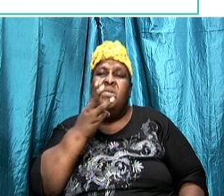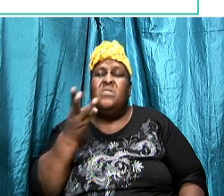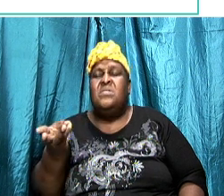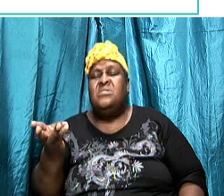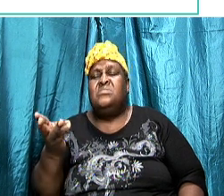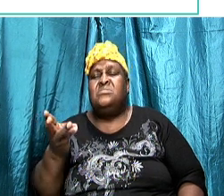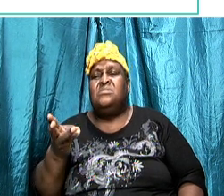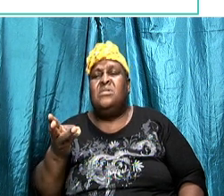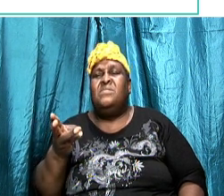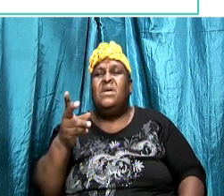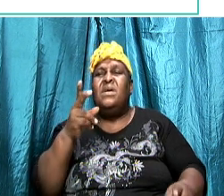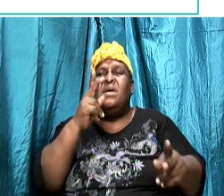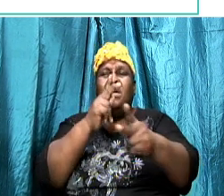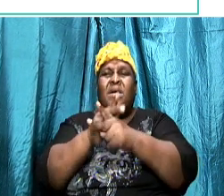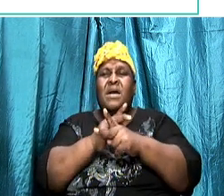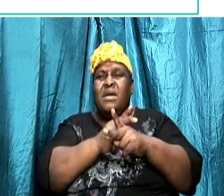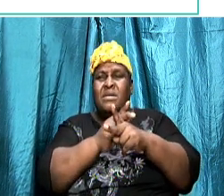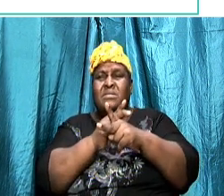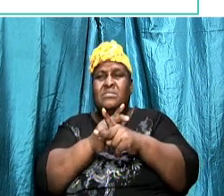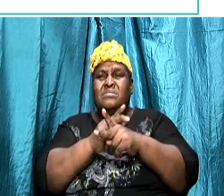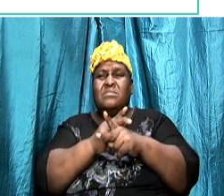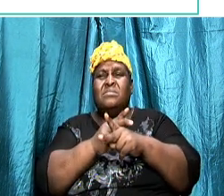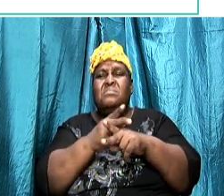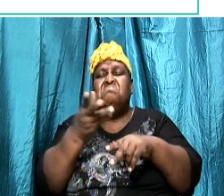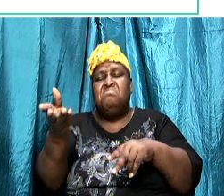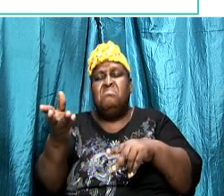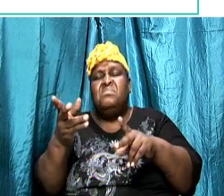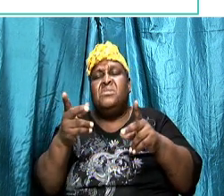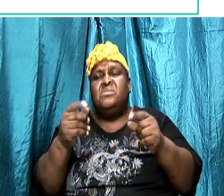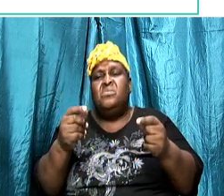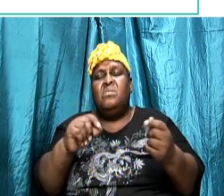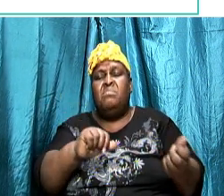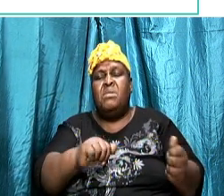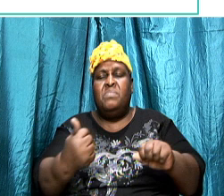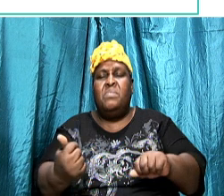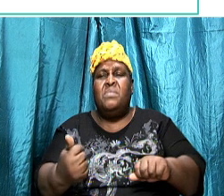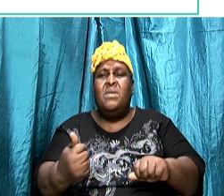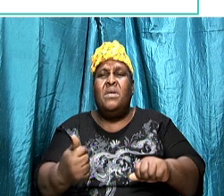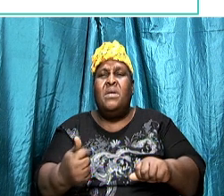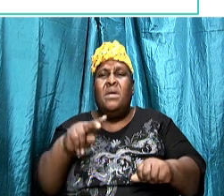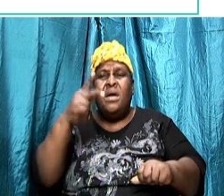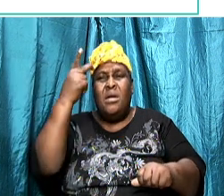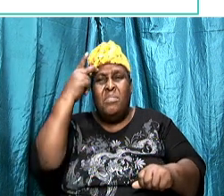shadows that are being revealed. And he went on to say